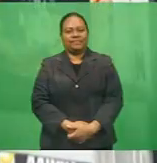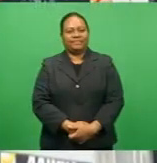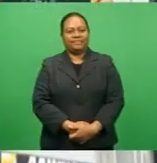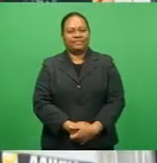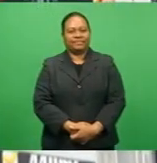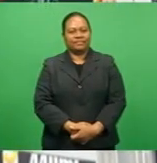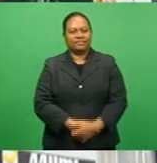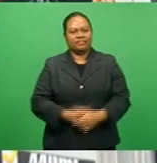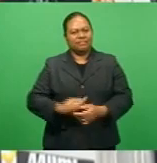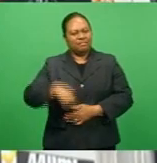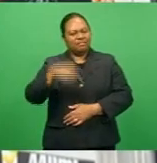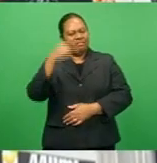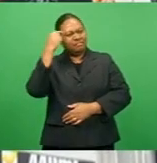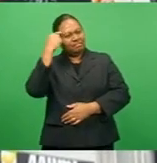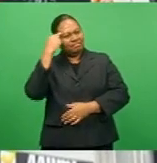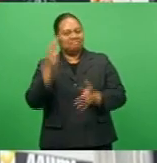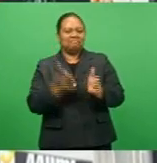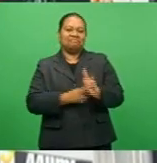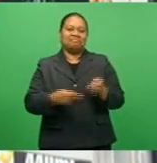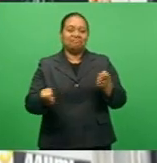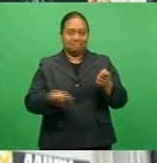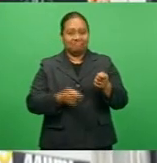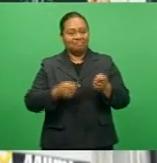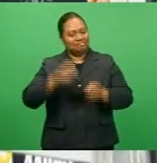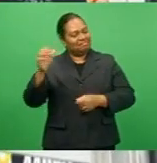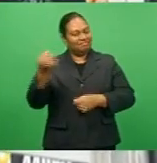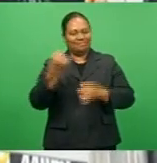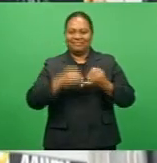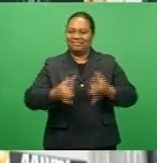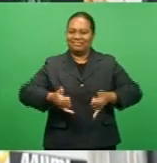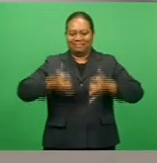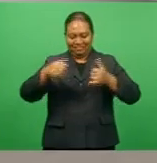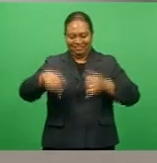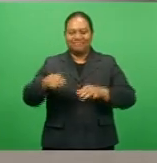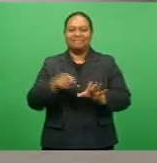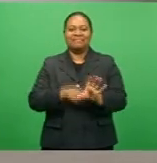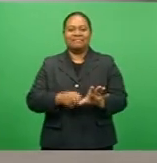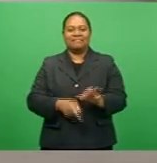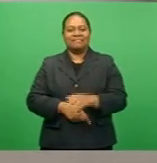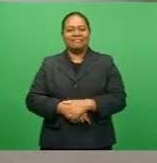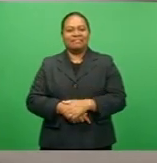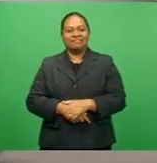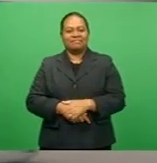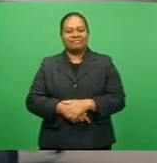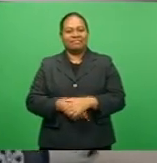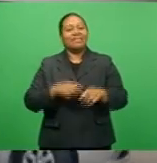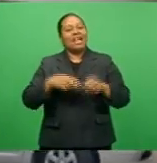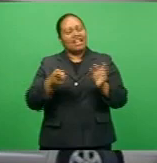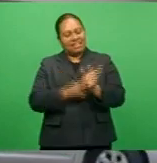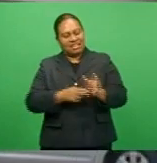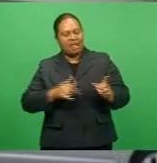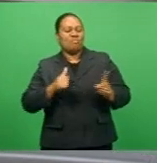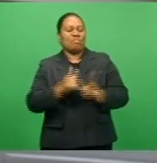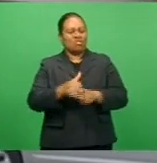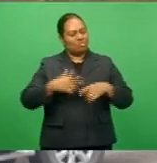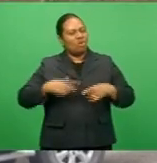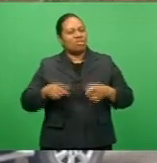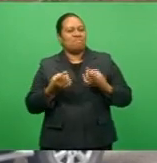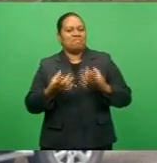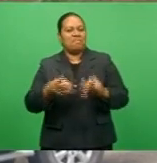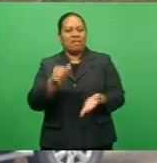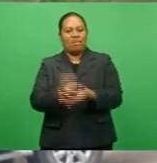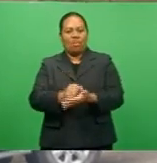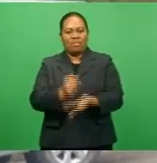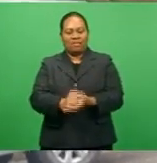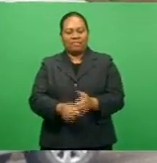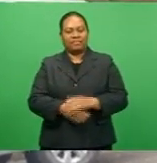I think it will be Naita Siri who will win the Skipper Cup competition this year. Definitely Namosi because they have been preparing really well.